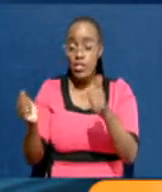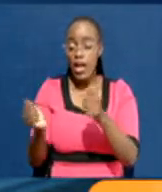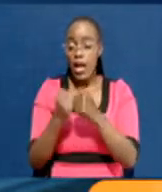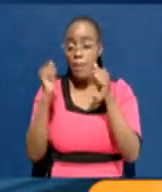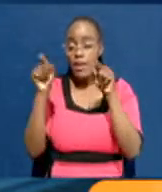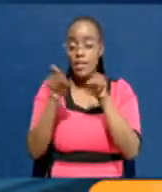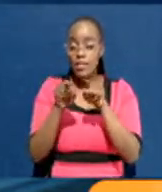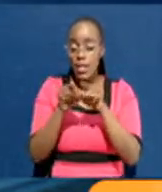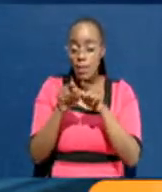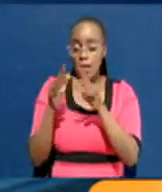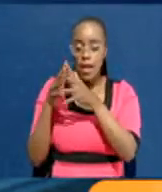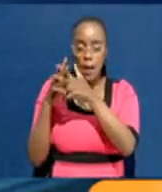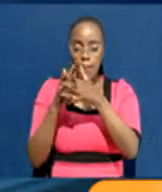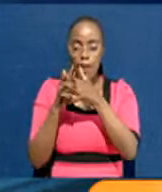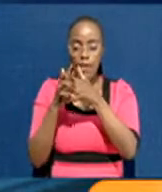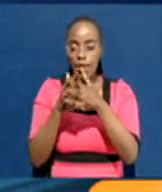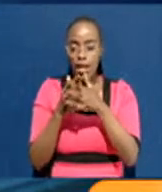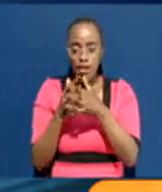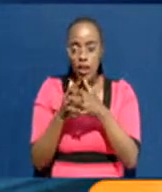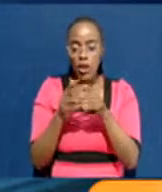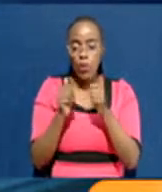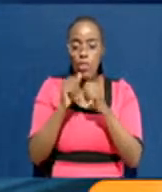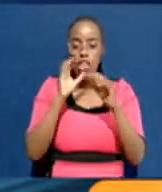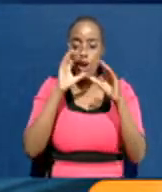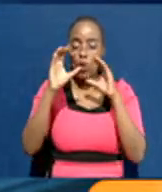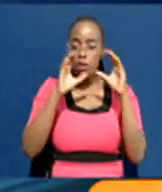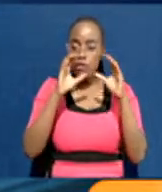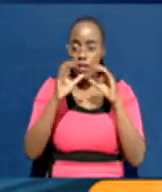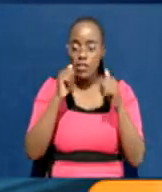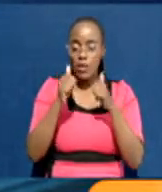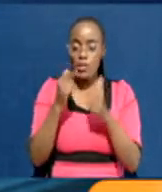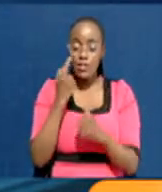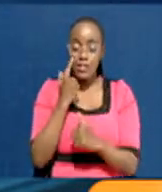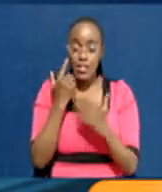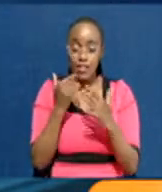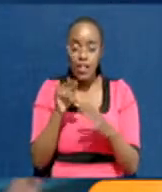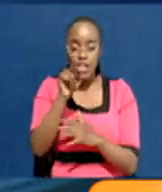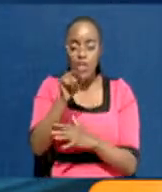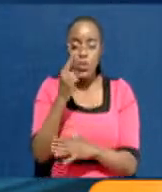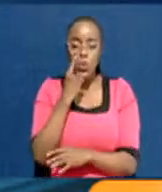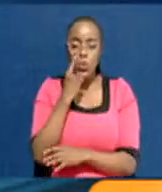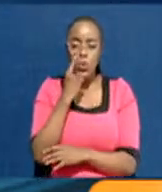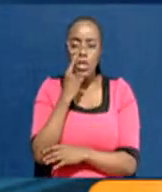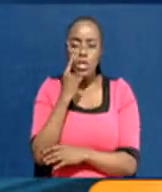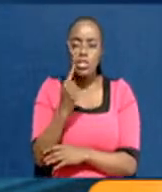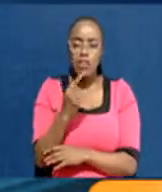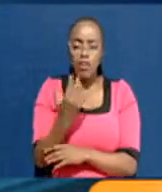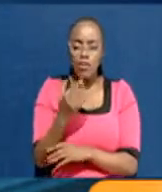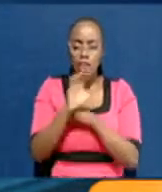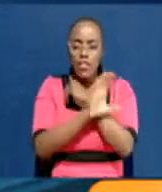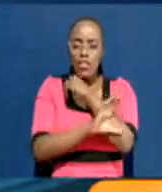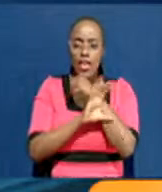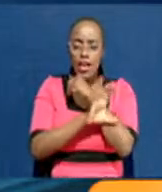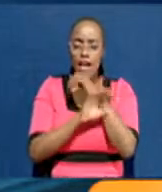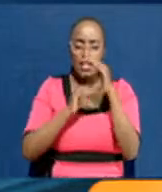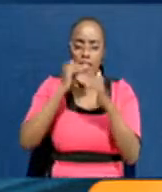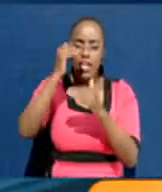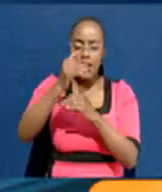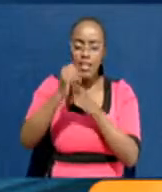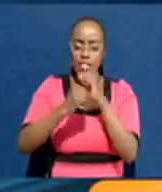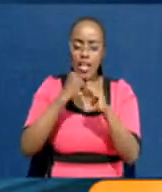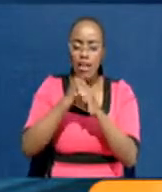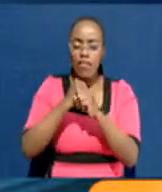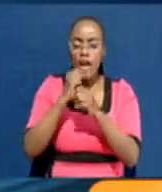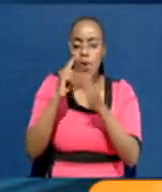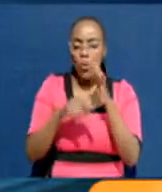in the United States, with their conversations on their debt ceiling. Where do you see the country over the next year, and what are going to